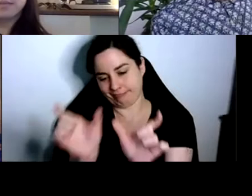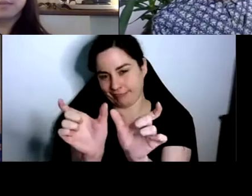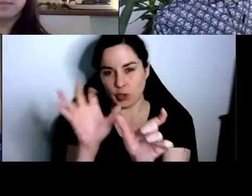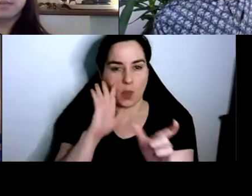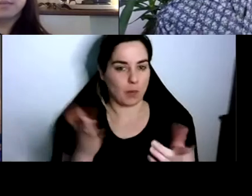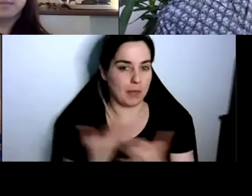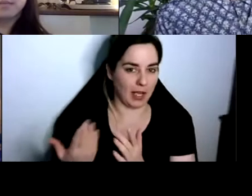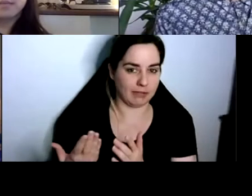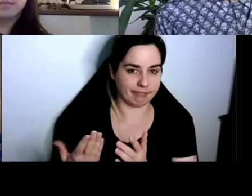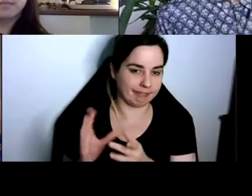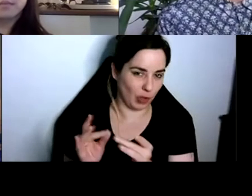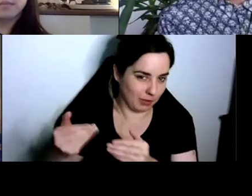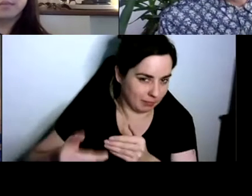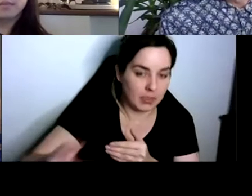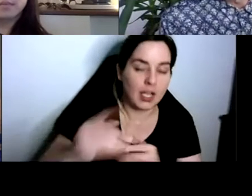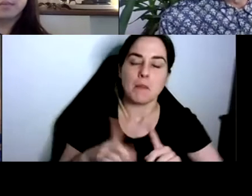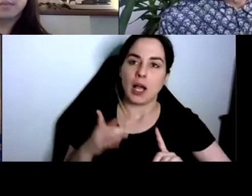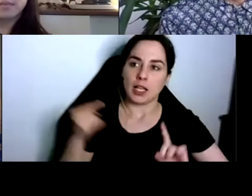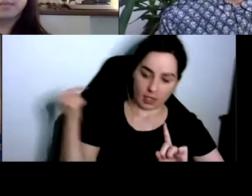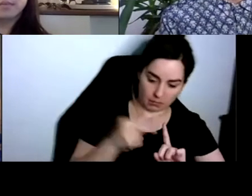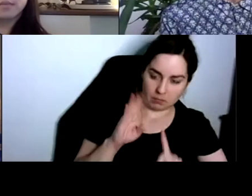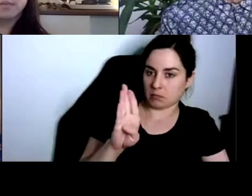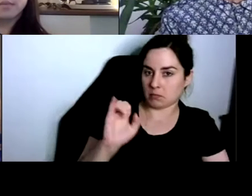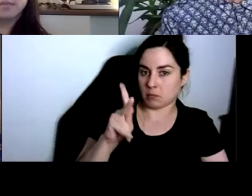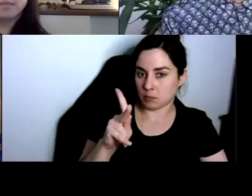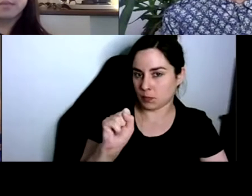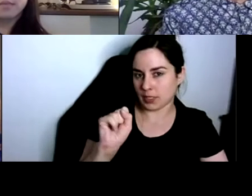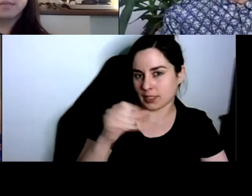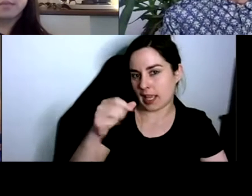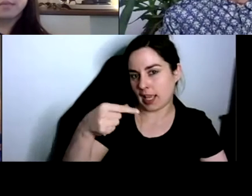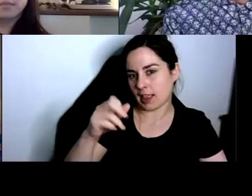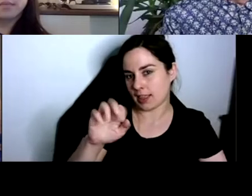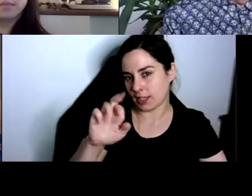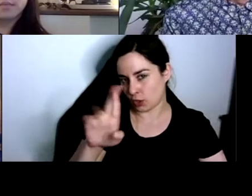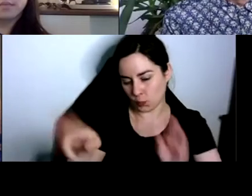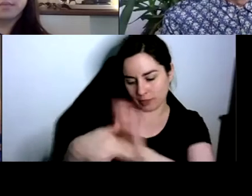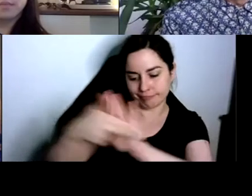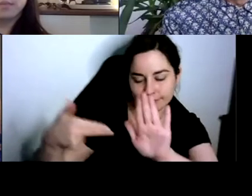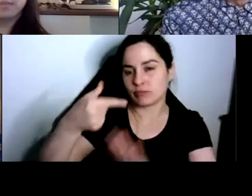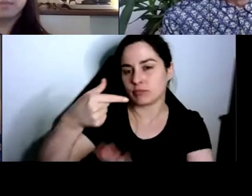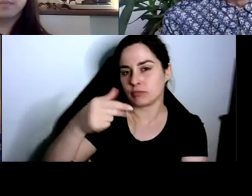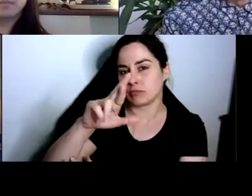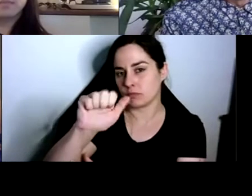is this grassroots festival. We say grassroots because we're an ad hoc volunteer